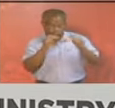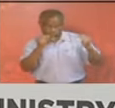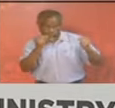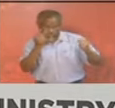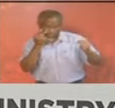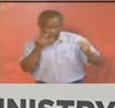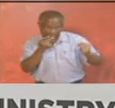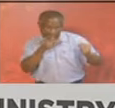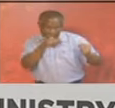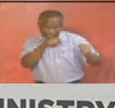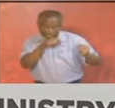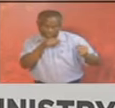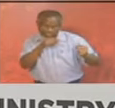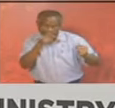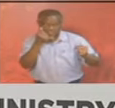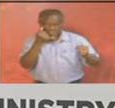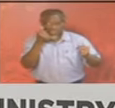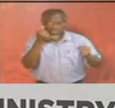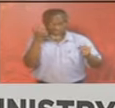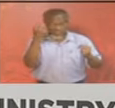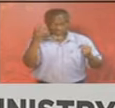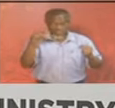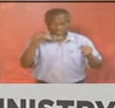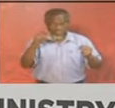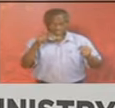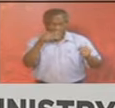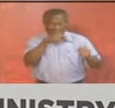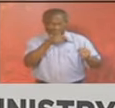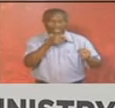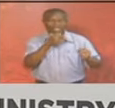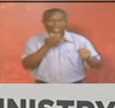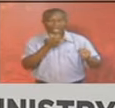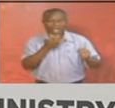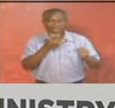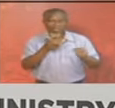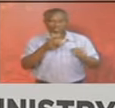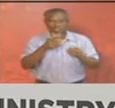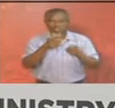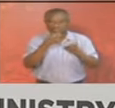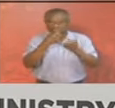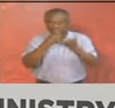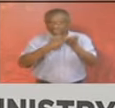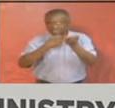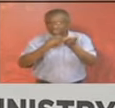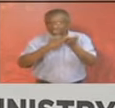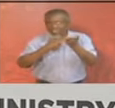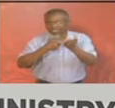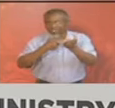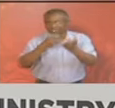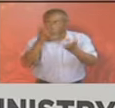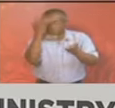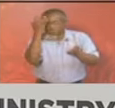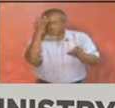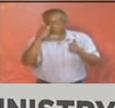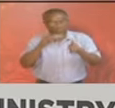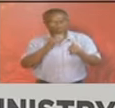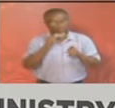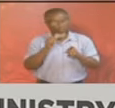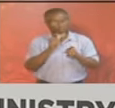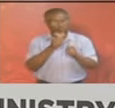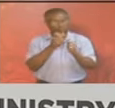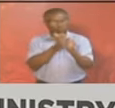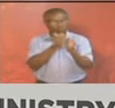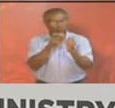the highest number of tickets for failing to wear face masks. Having this level of enforcement is important